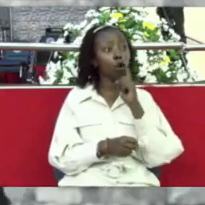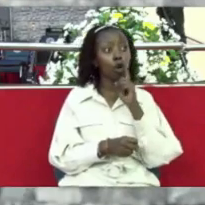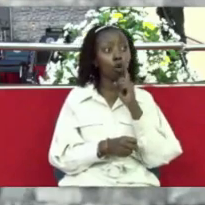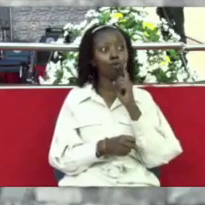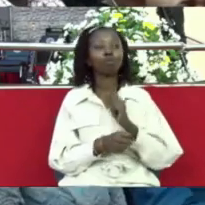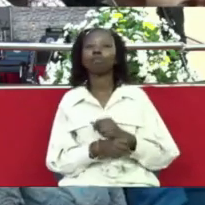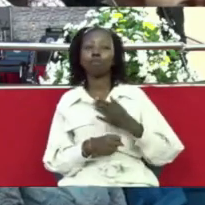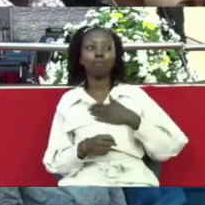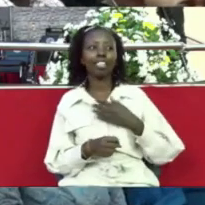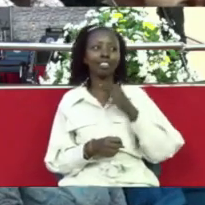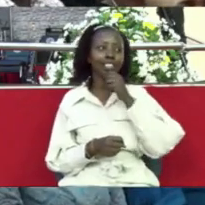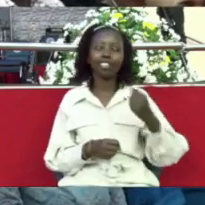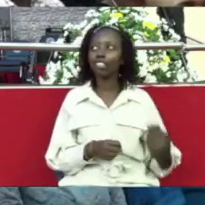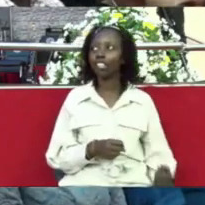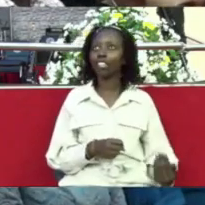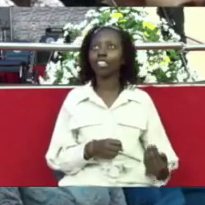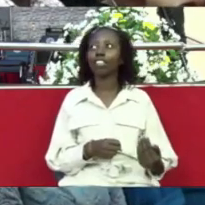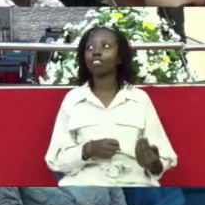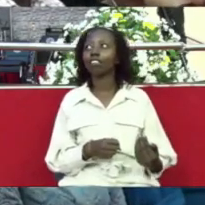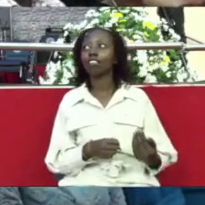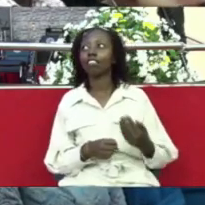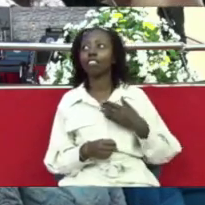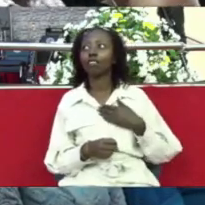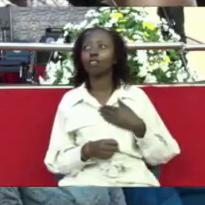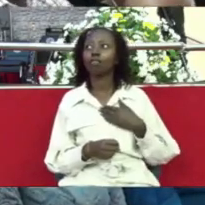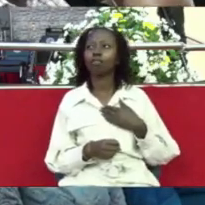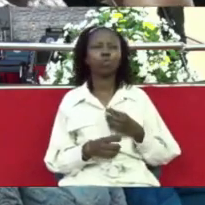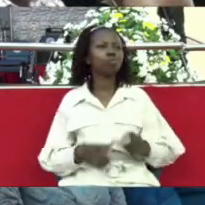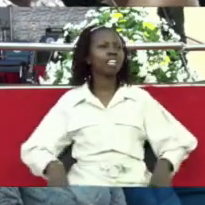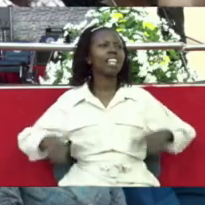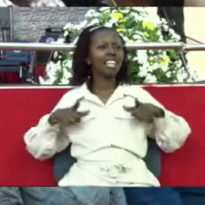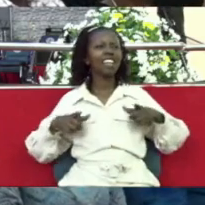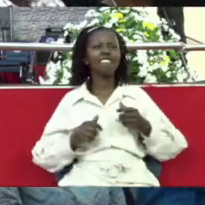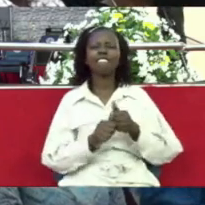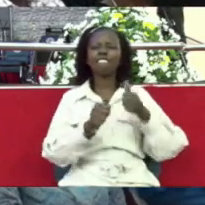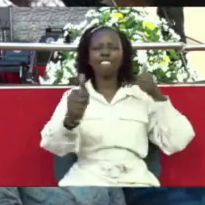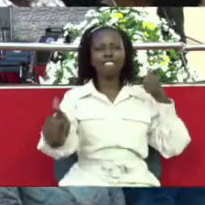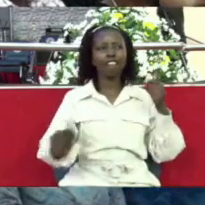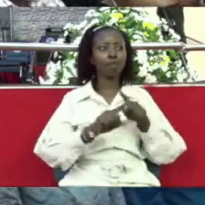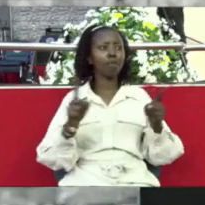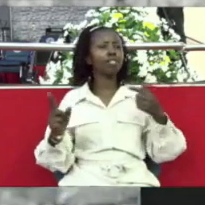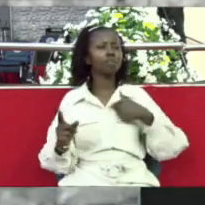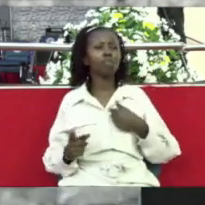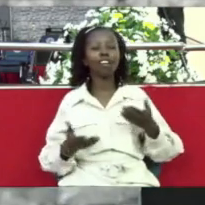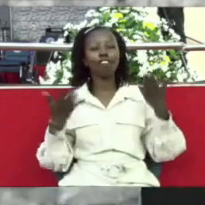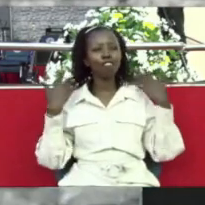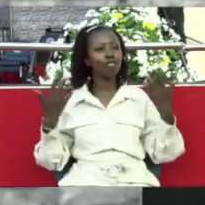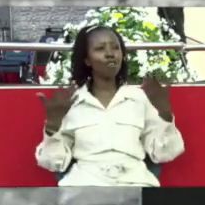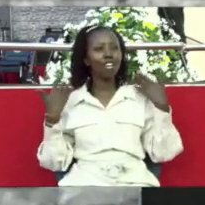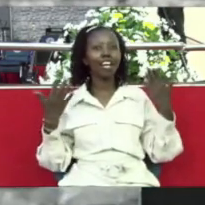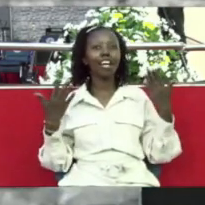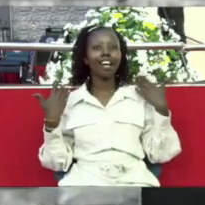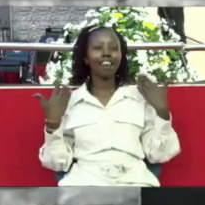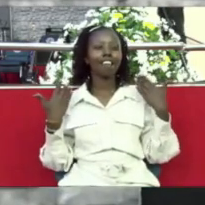kesho. To my son, Anthony, I am 8,000 miles away from you, but I am forever a moment in